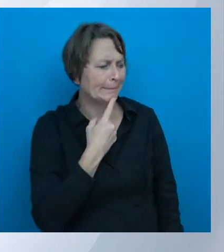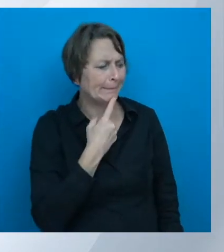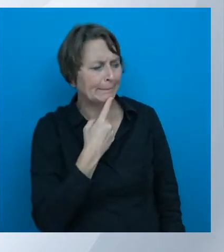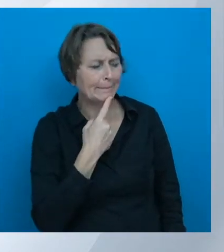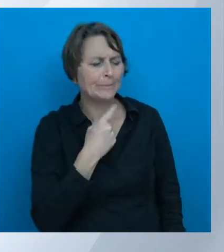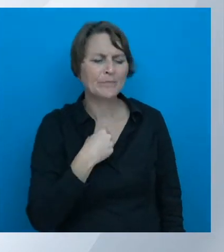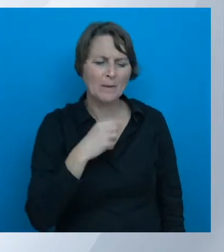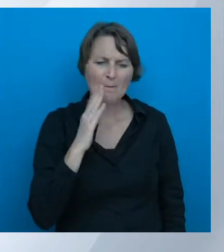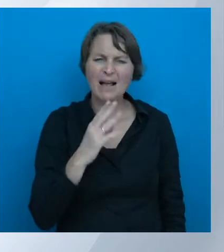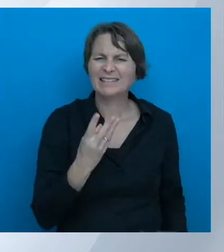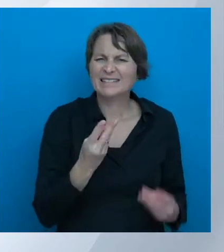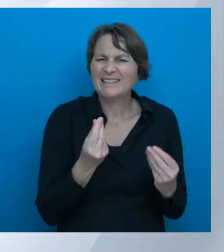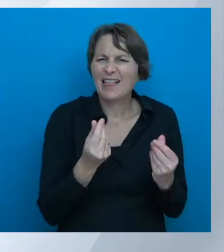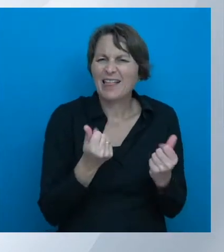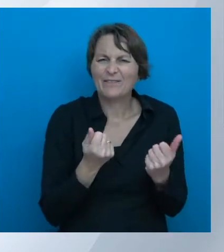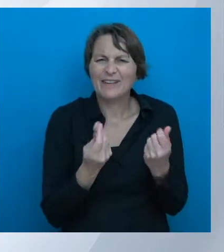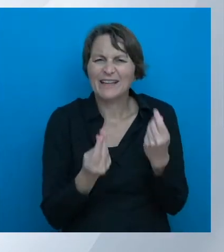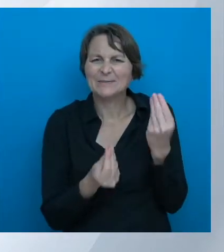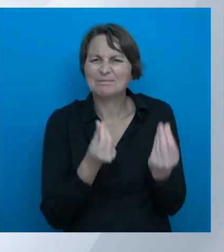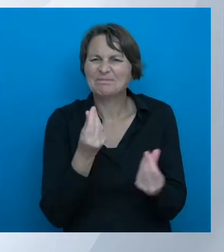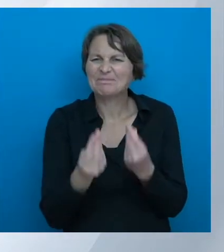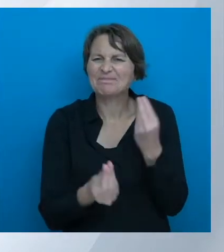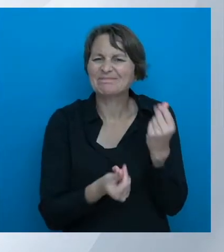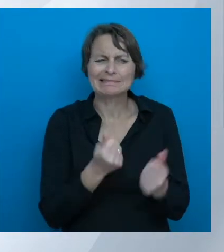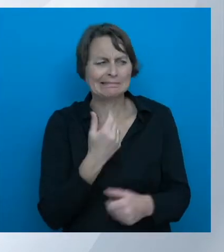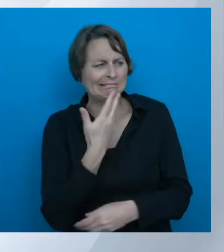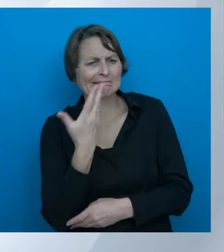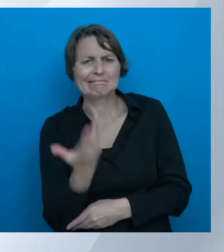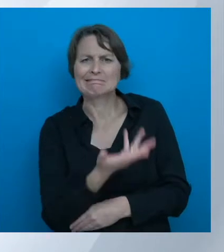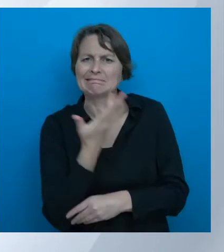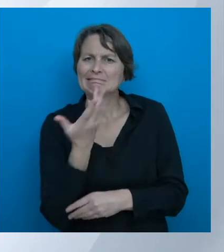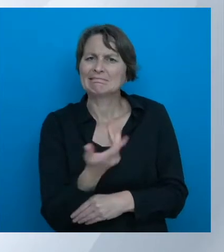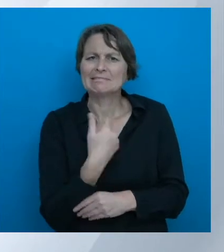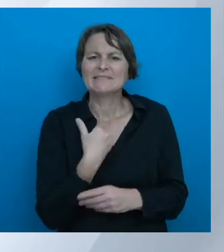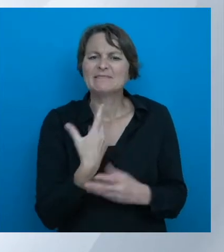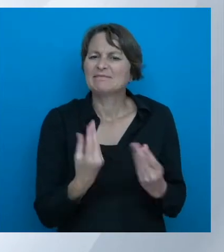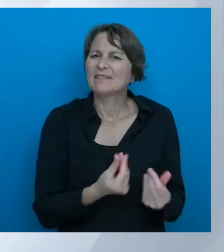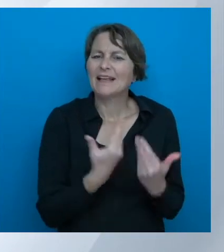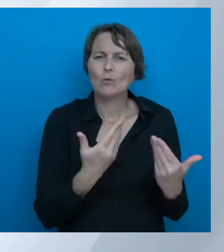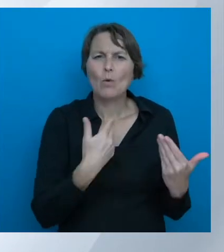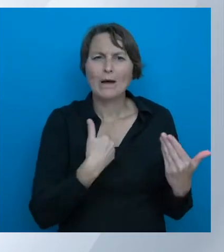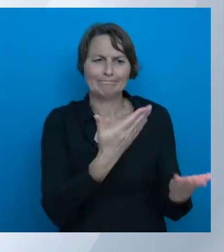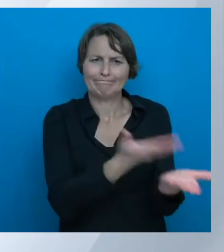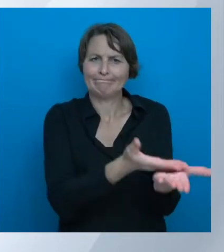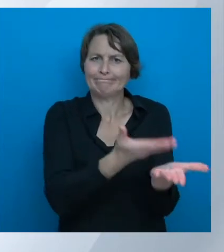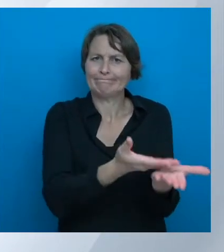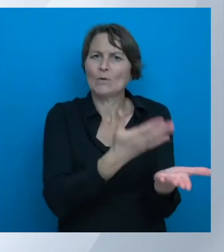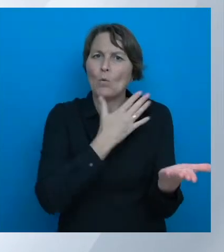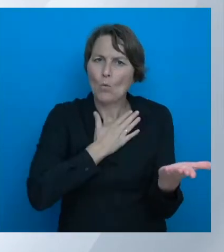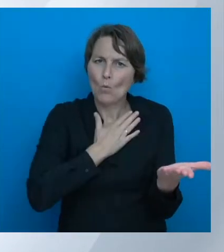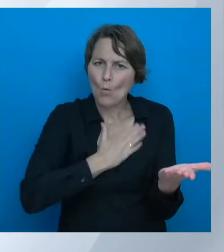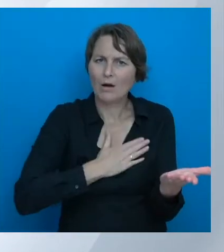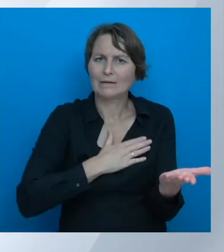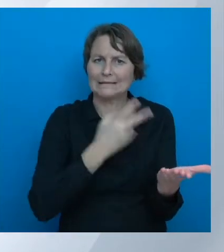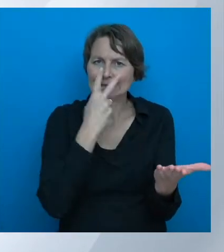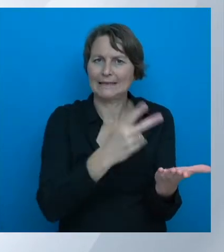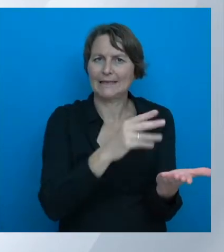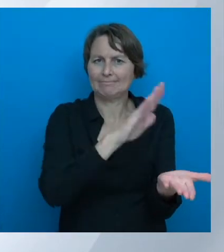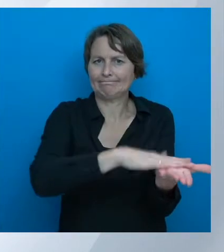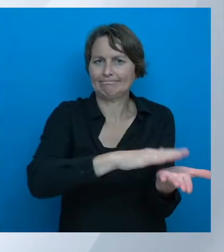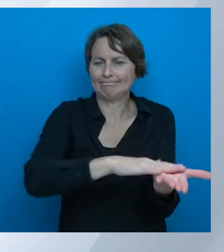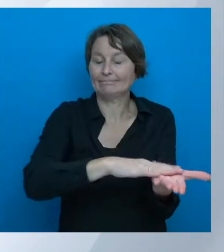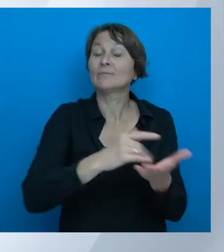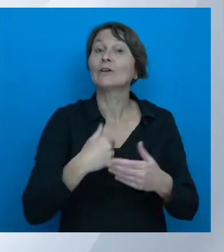it themselves. They need to see the results with their own eyes. And so we had a hack week, a chance to show what we could